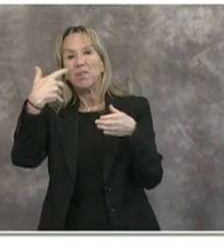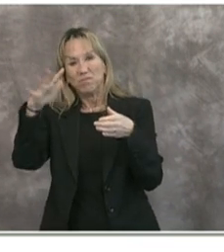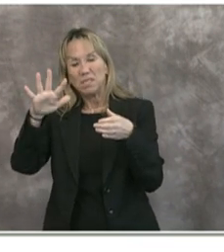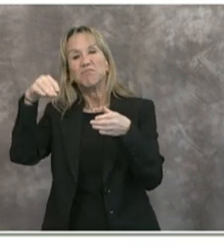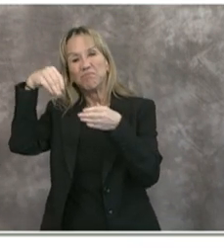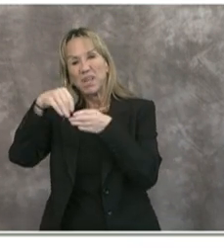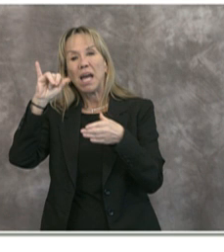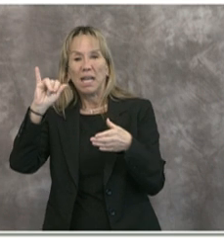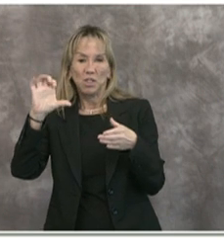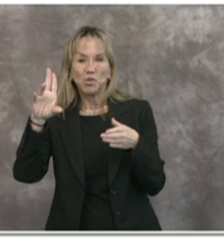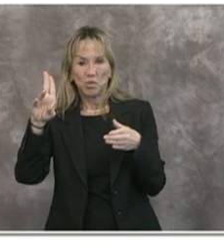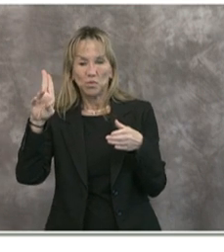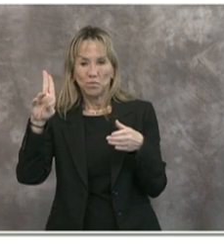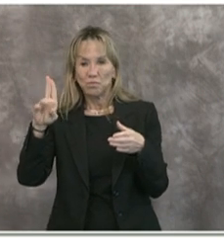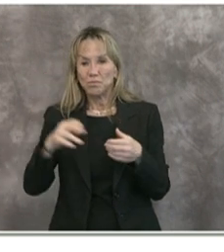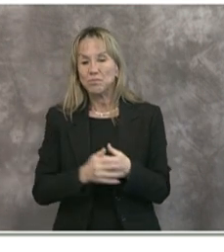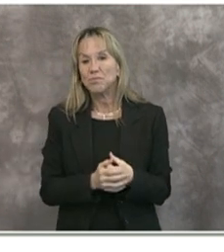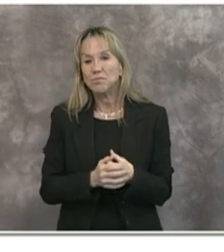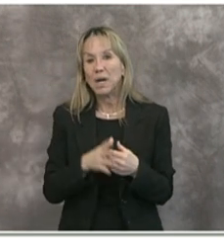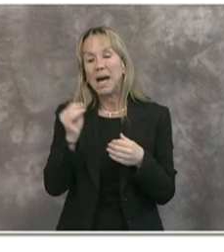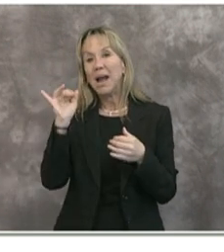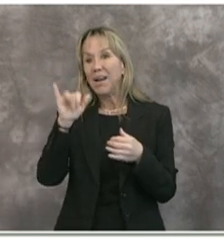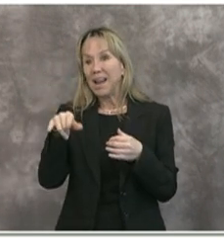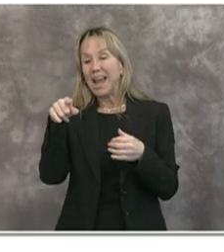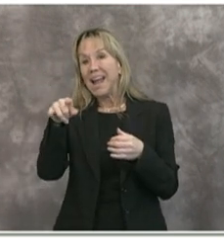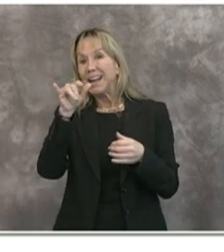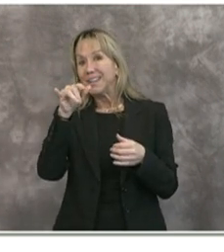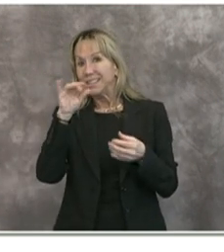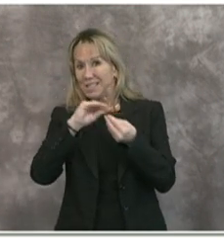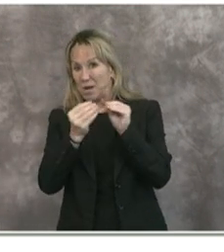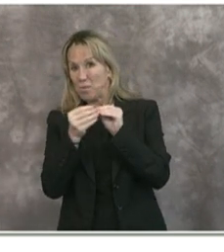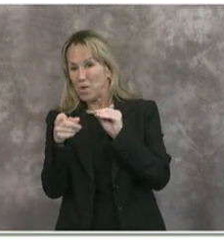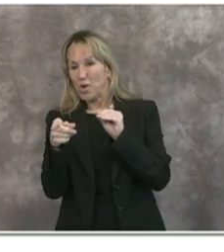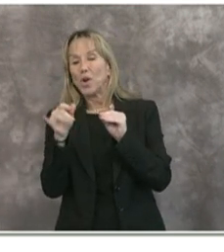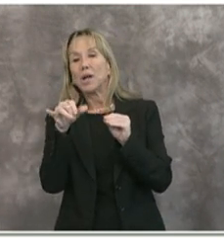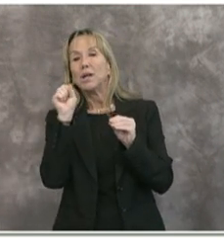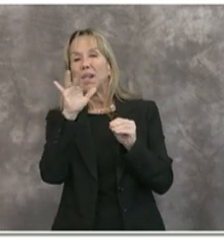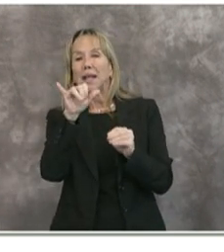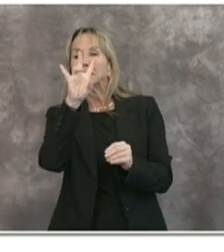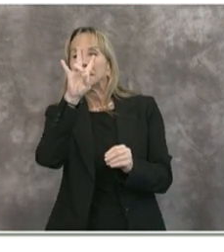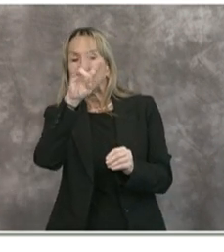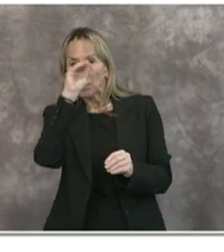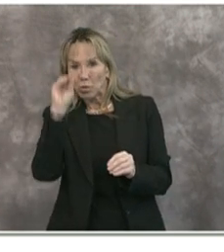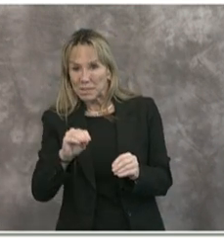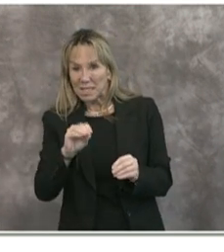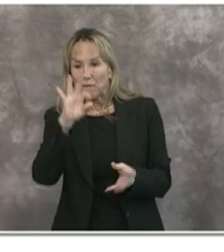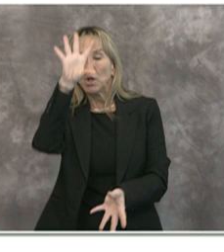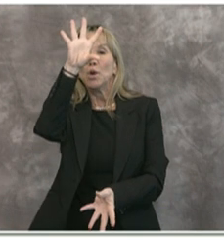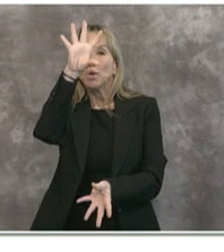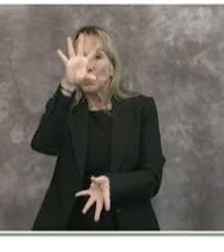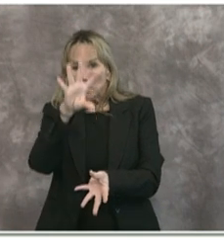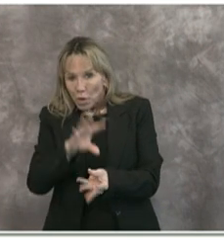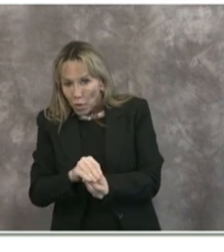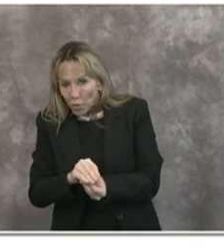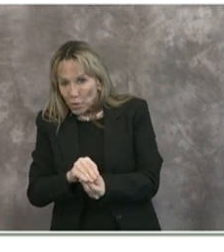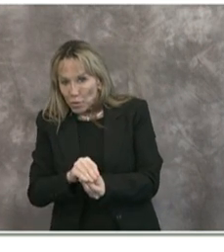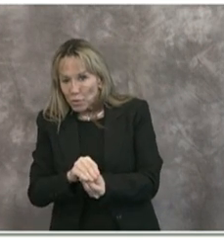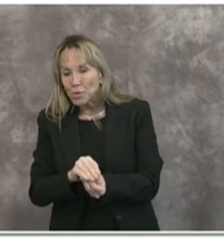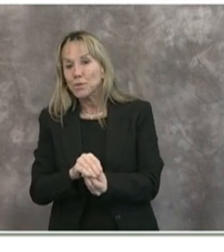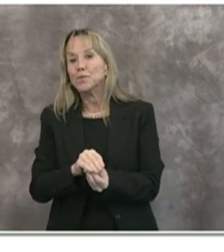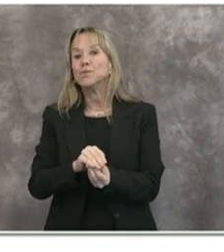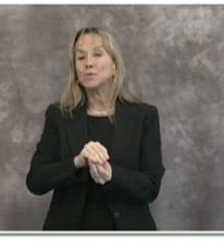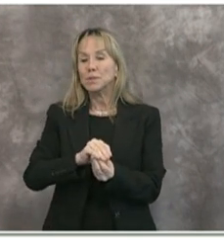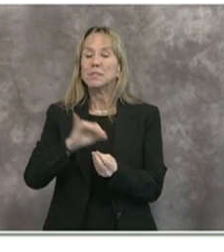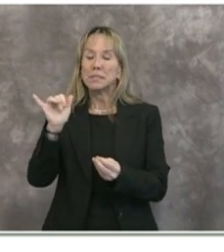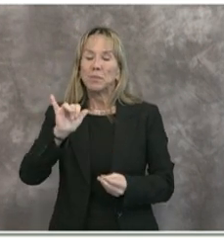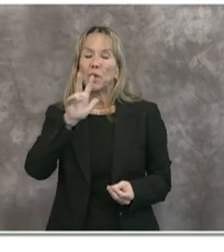admitted to the ICU. And this number represents 7% of the total number of cases, as